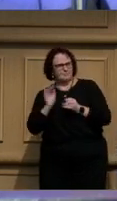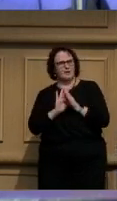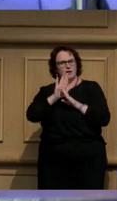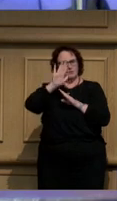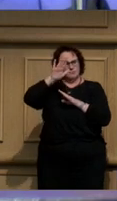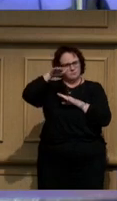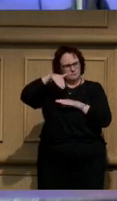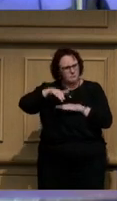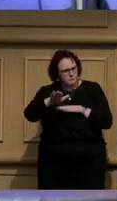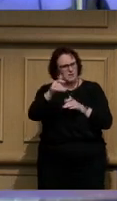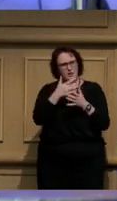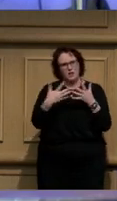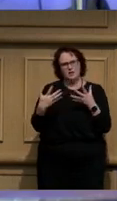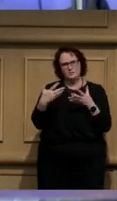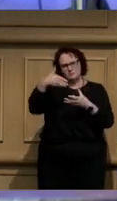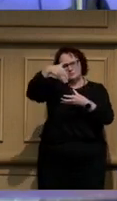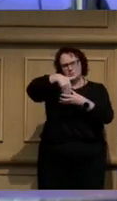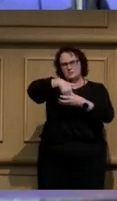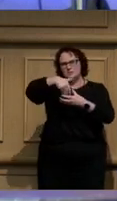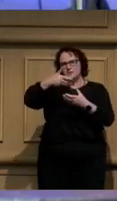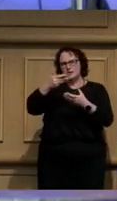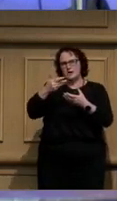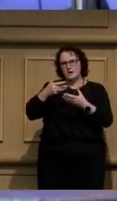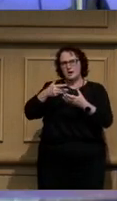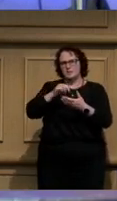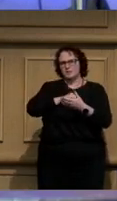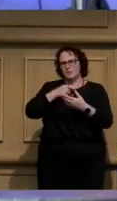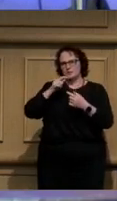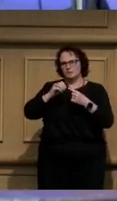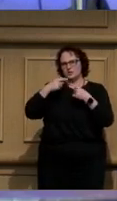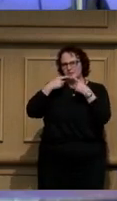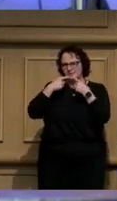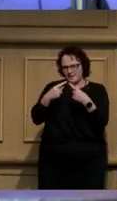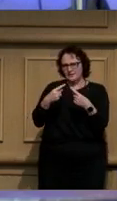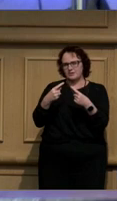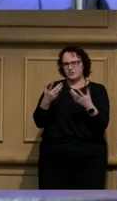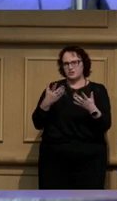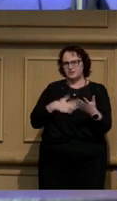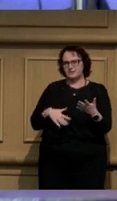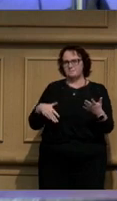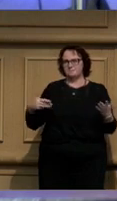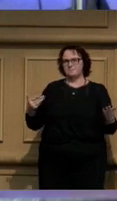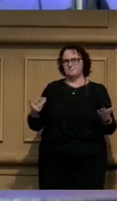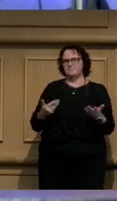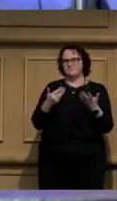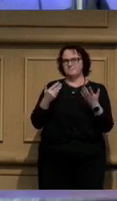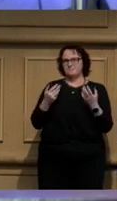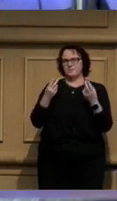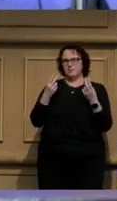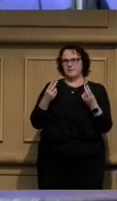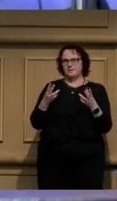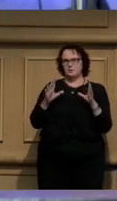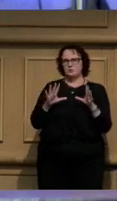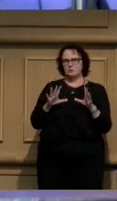So I don't know what I'm trying to say, just... I think we need to take